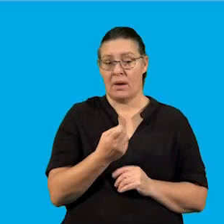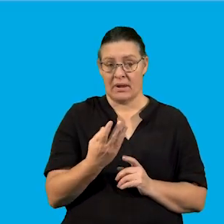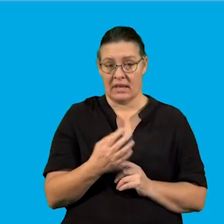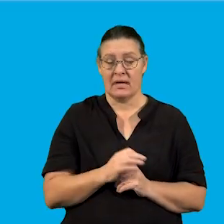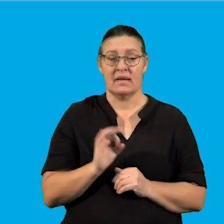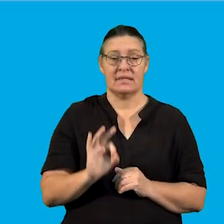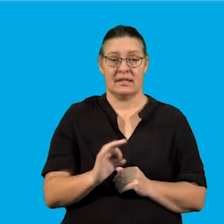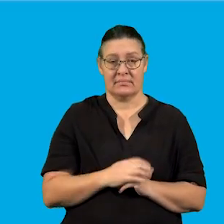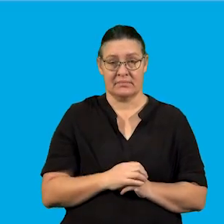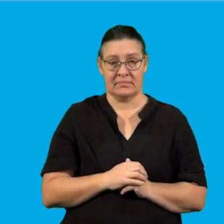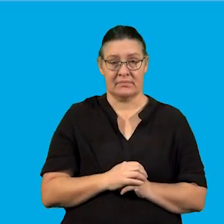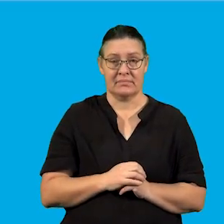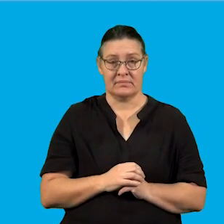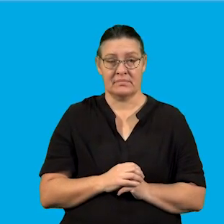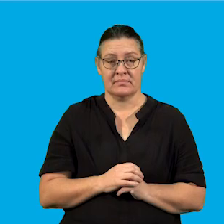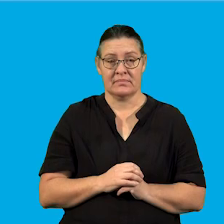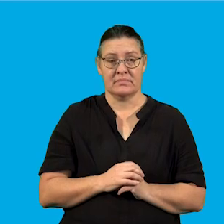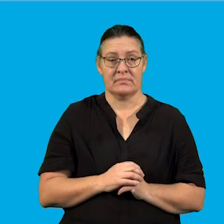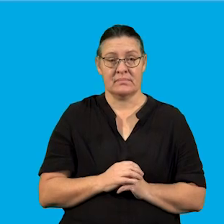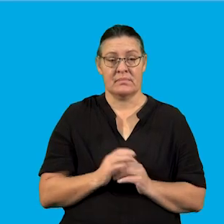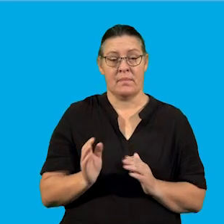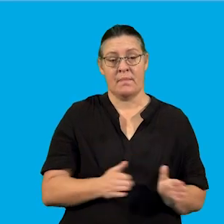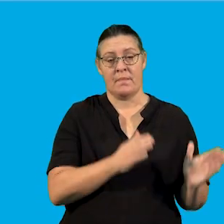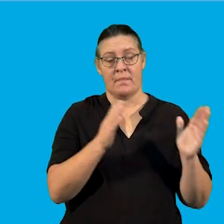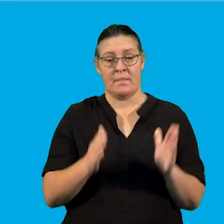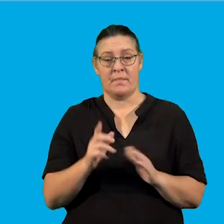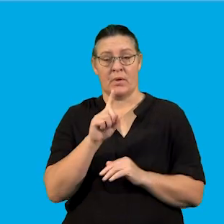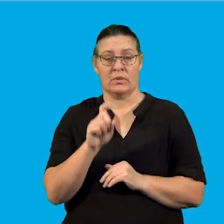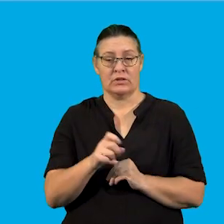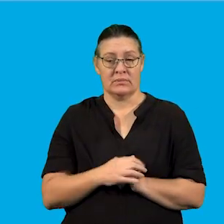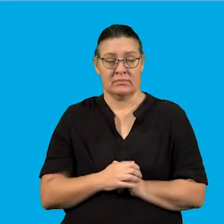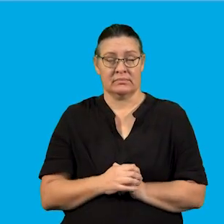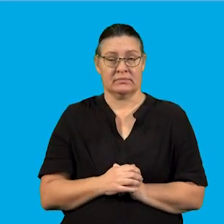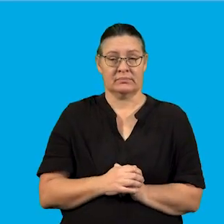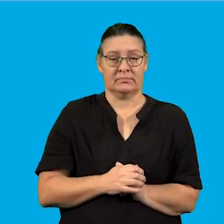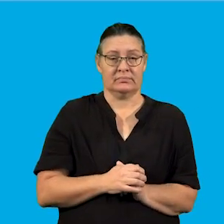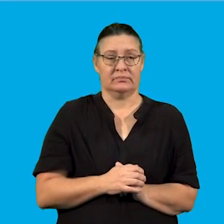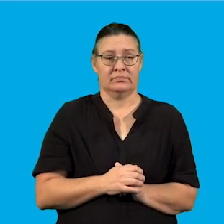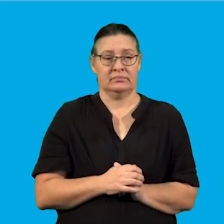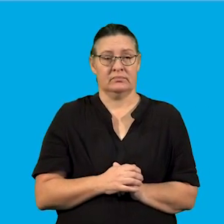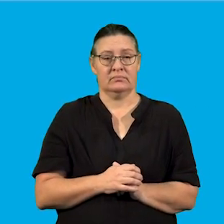said it is 3. Now moving on to our next question,